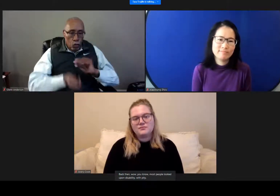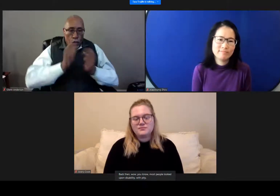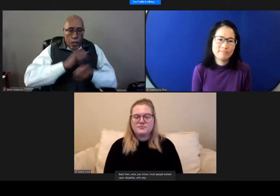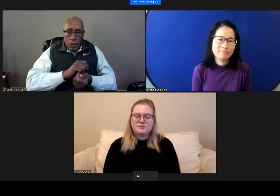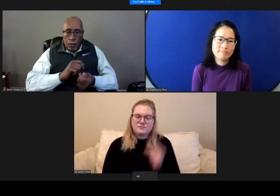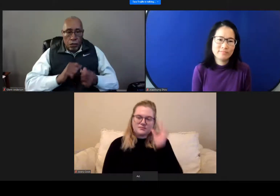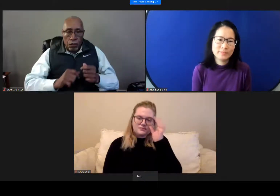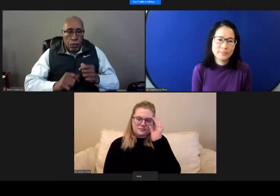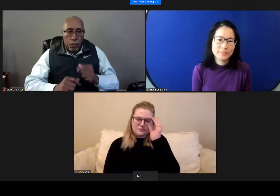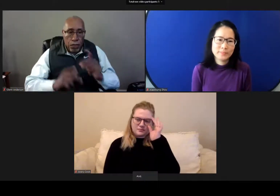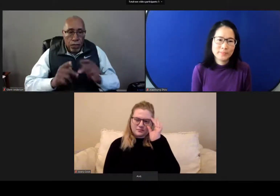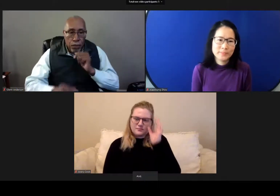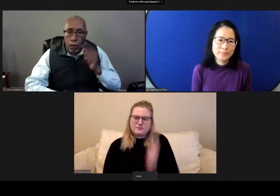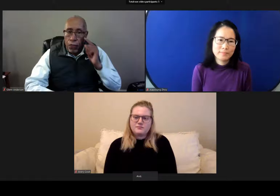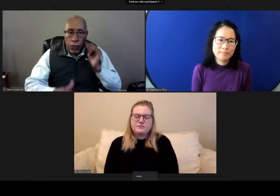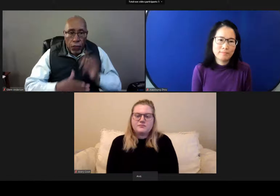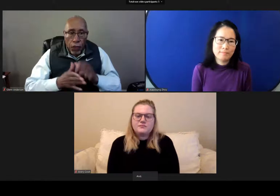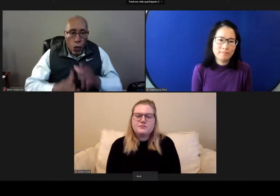and